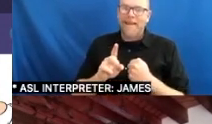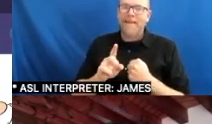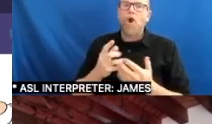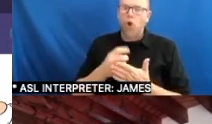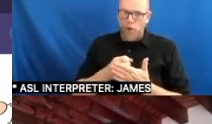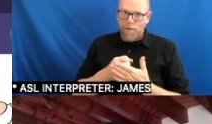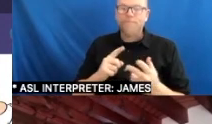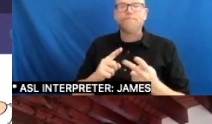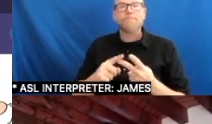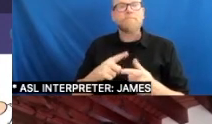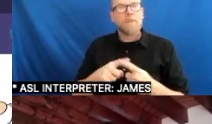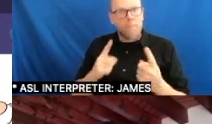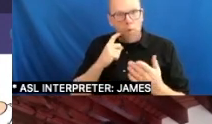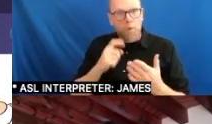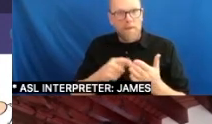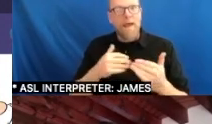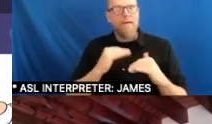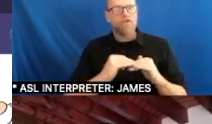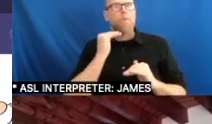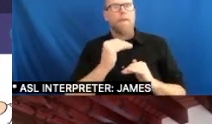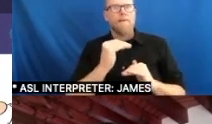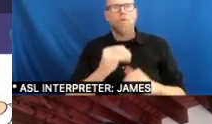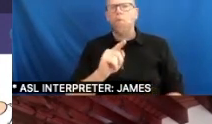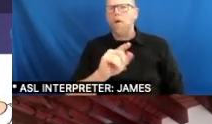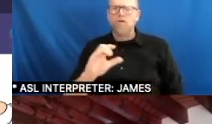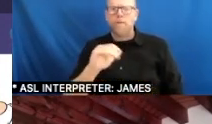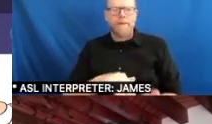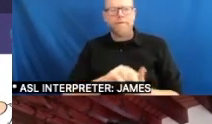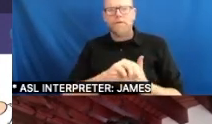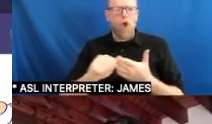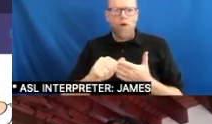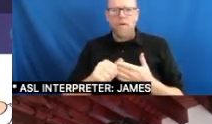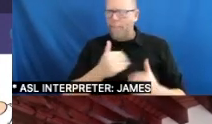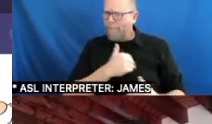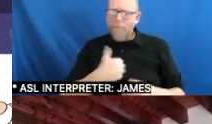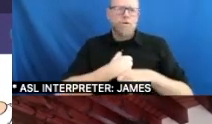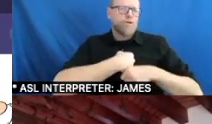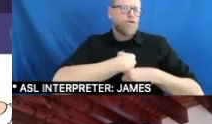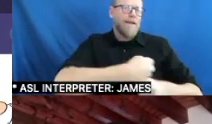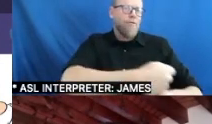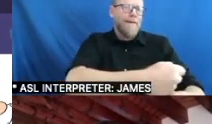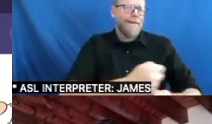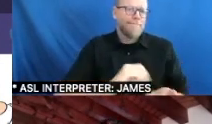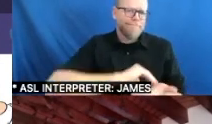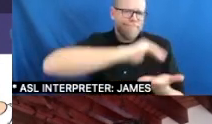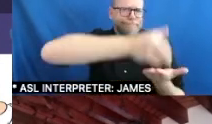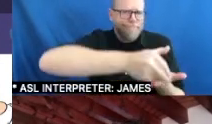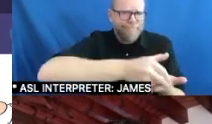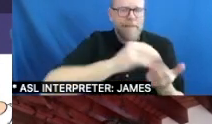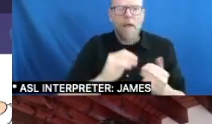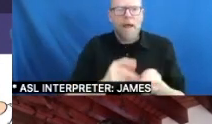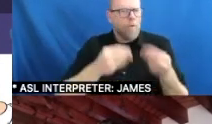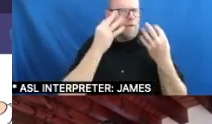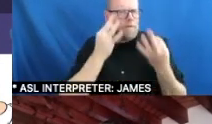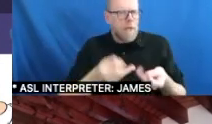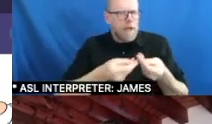was the surplus. $100,000 was generated by the members. And so how are we going to distribute that surplus and how is it